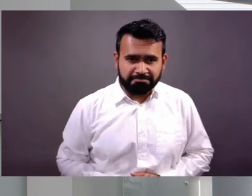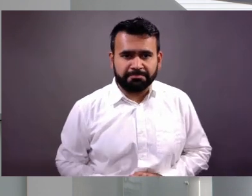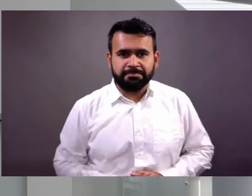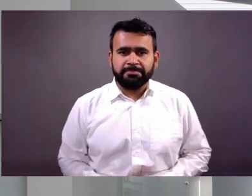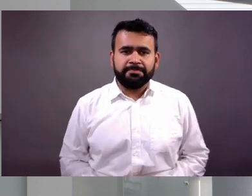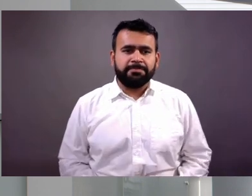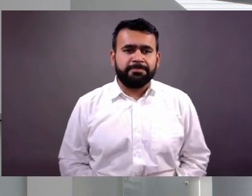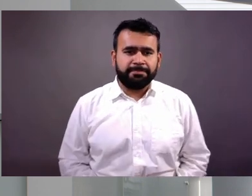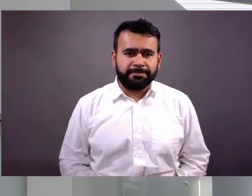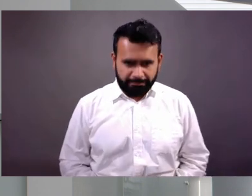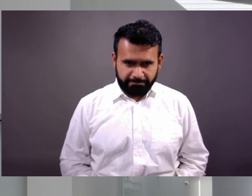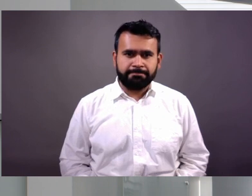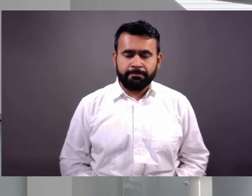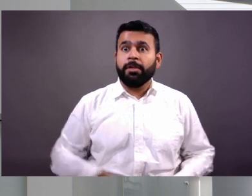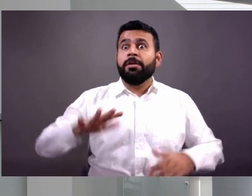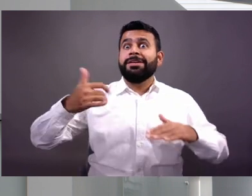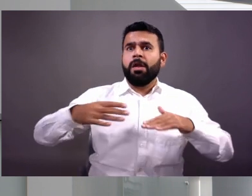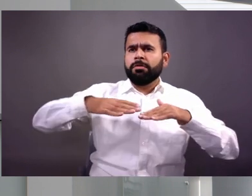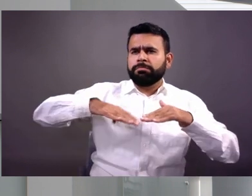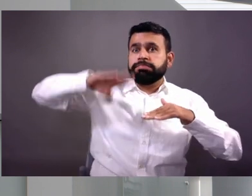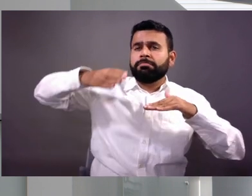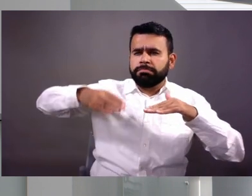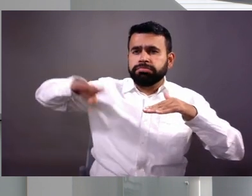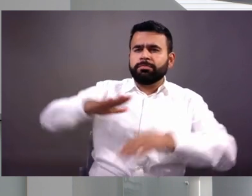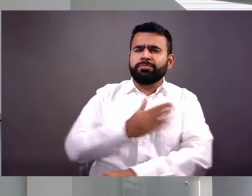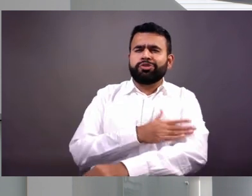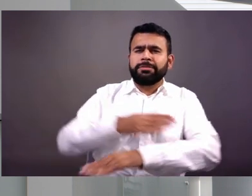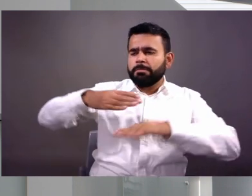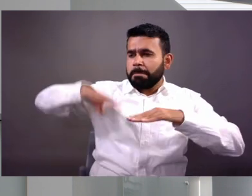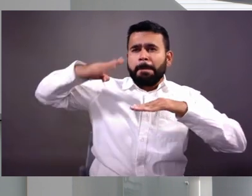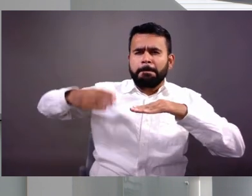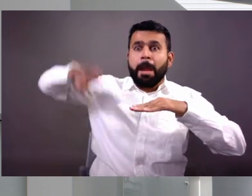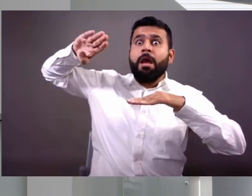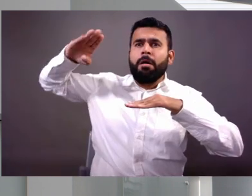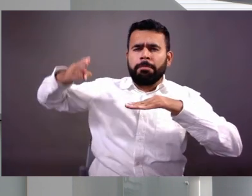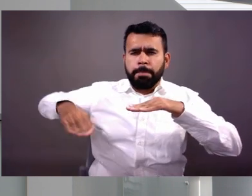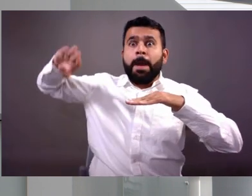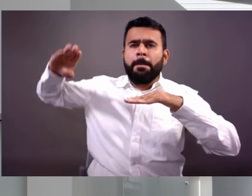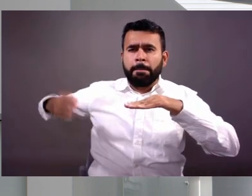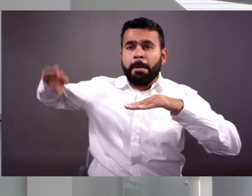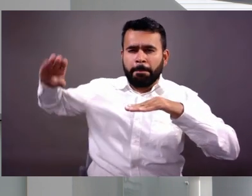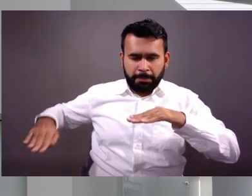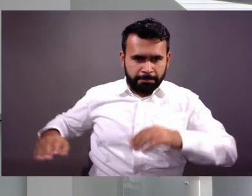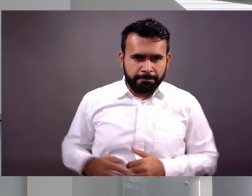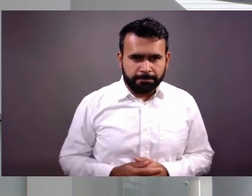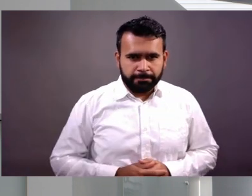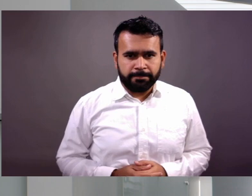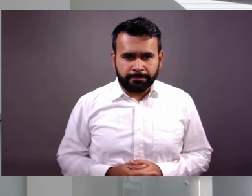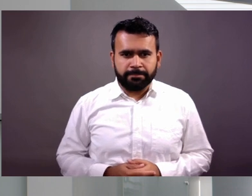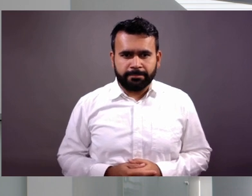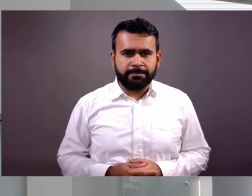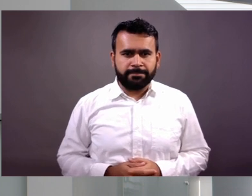All right, so we can cue the music and we're going to start. We're going to go half tempo, full tempo. You don't have to copy exactly what I'm doing. So please, if I start